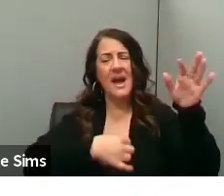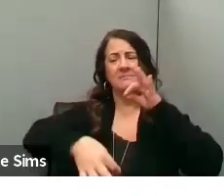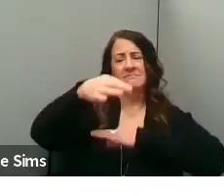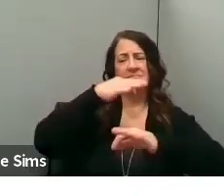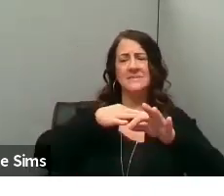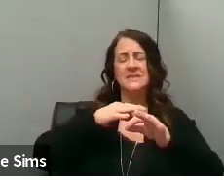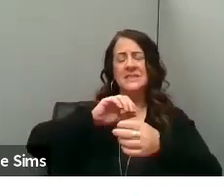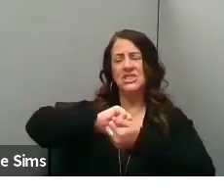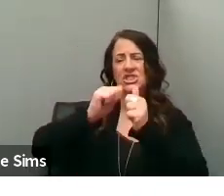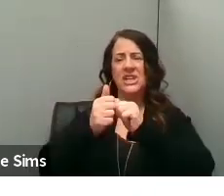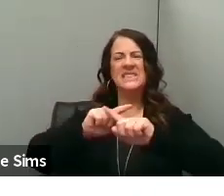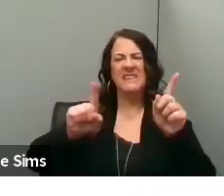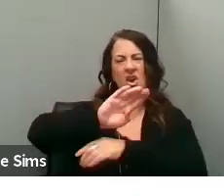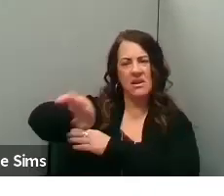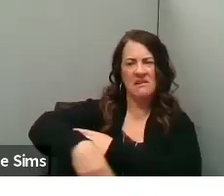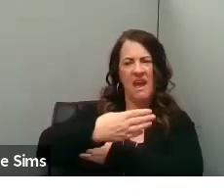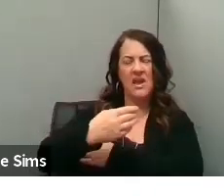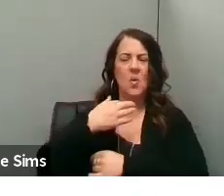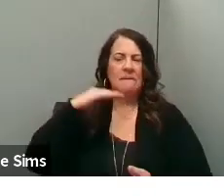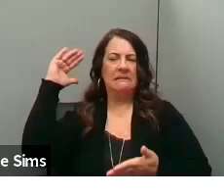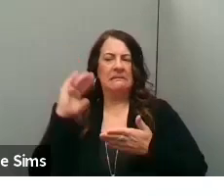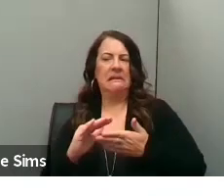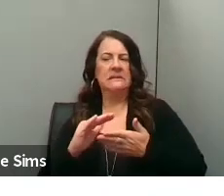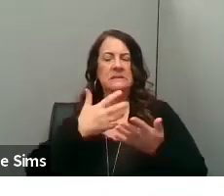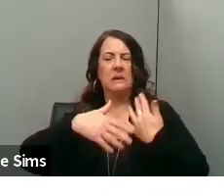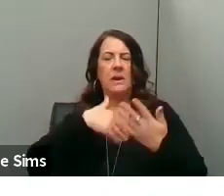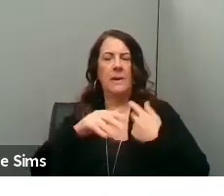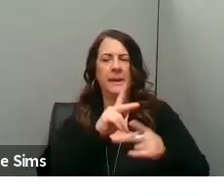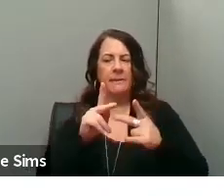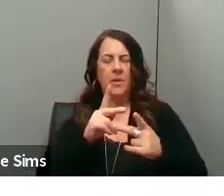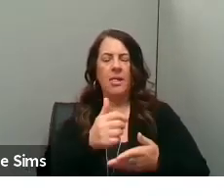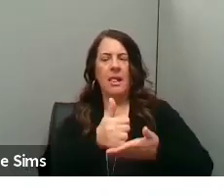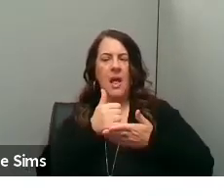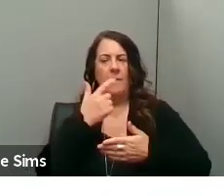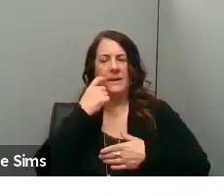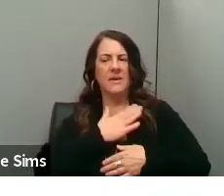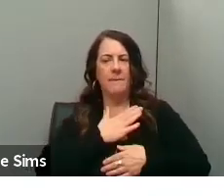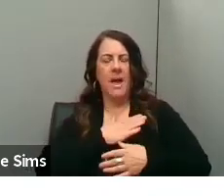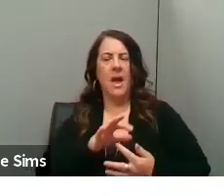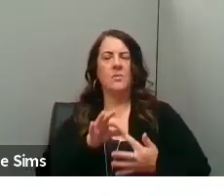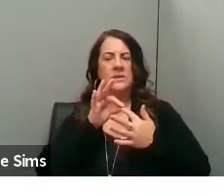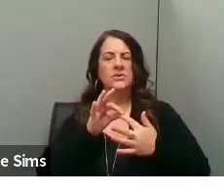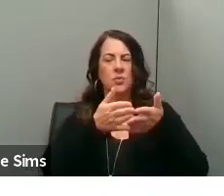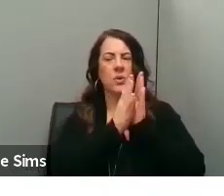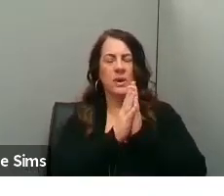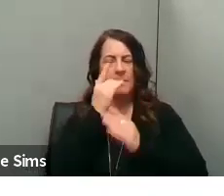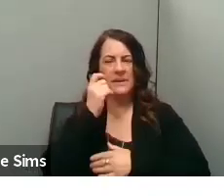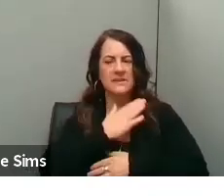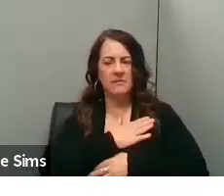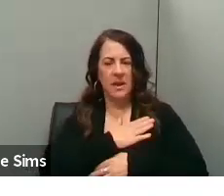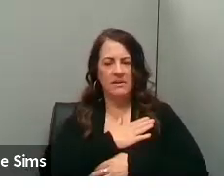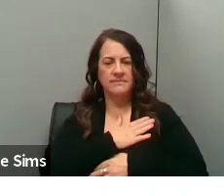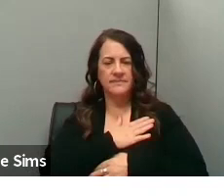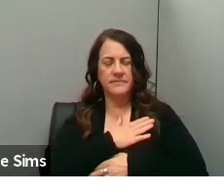equipment instead of changing Michael's schedule. What should Joe do? Next slide,